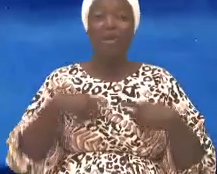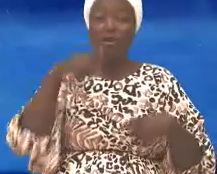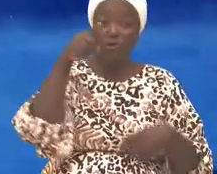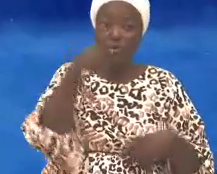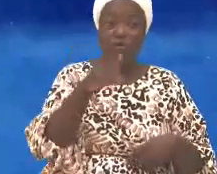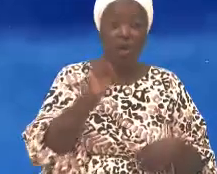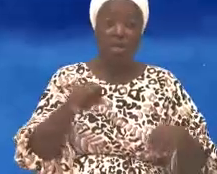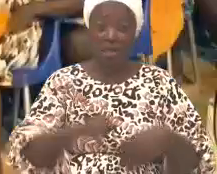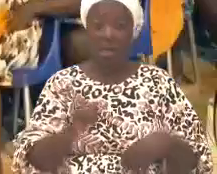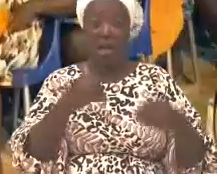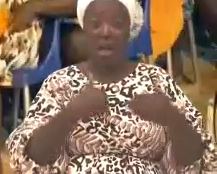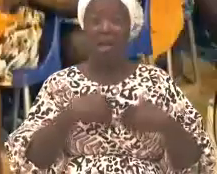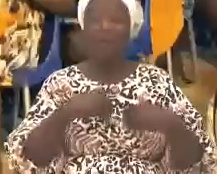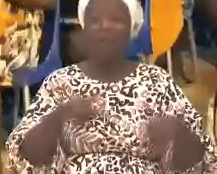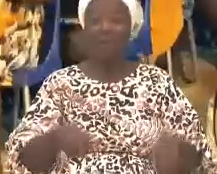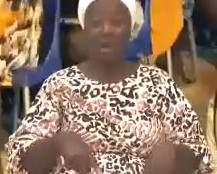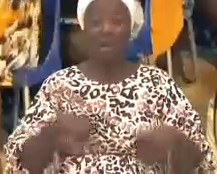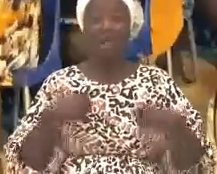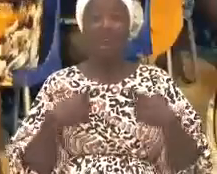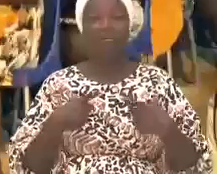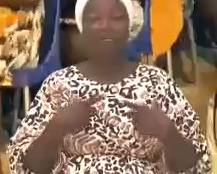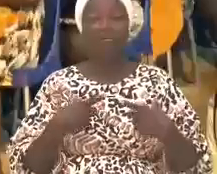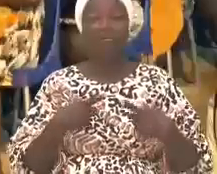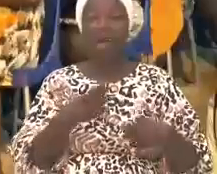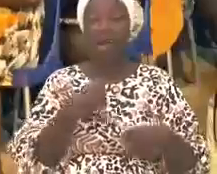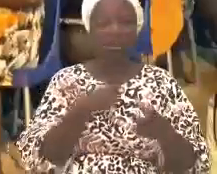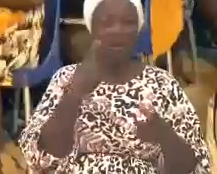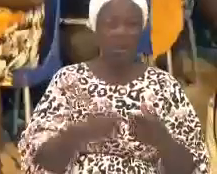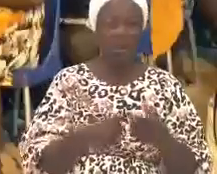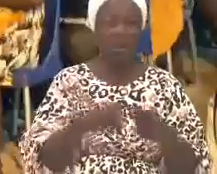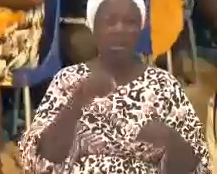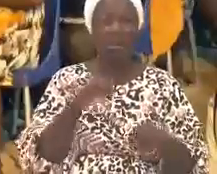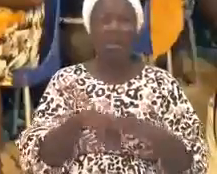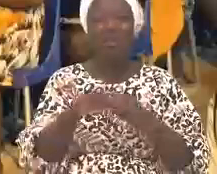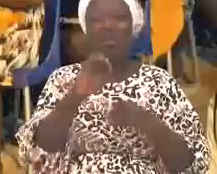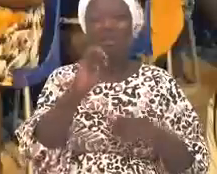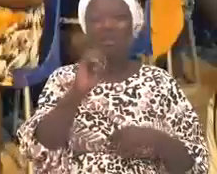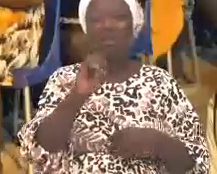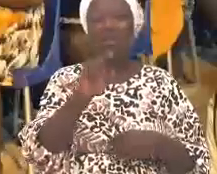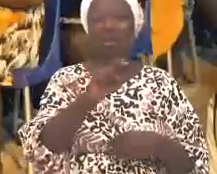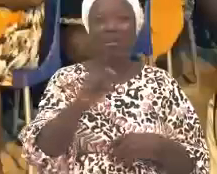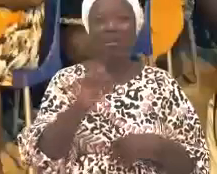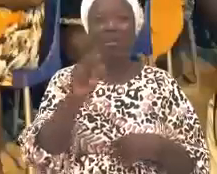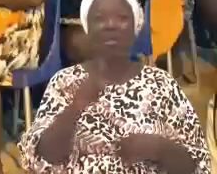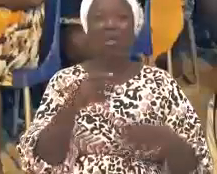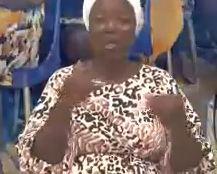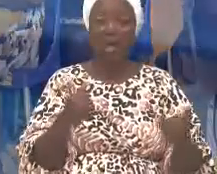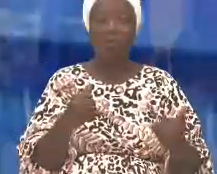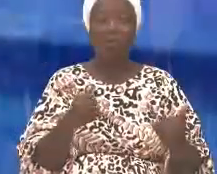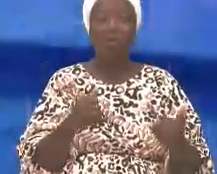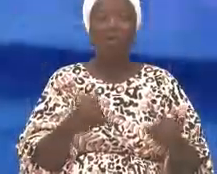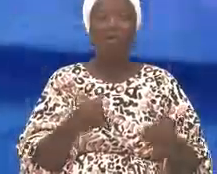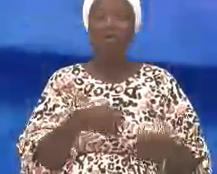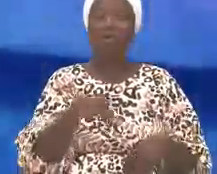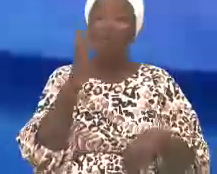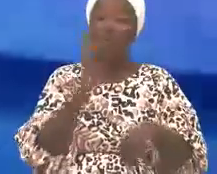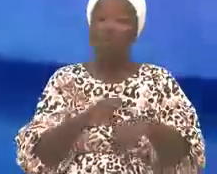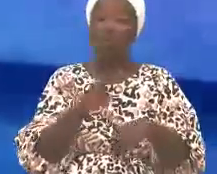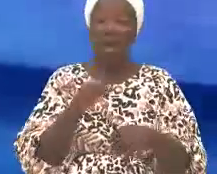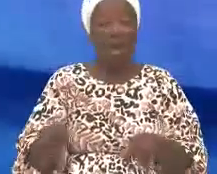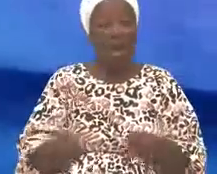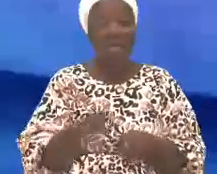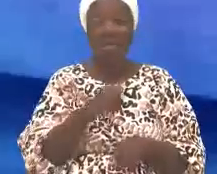still have life. And then Ezekiel, the earnest watchman, he comes and